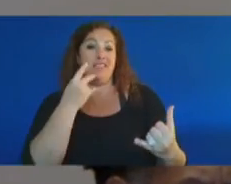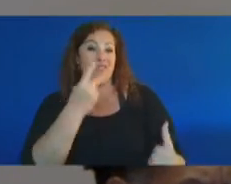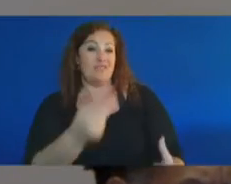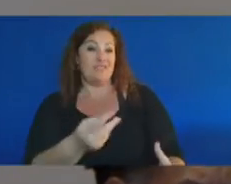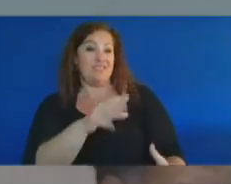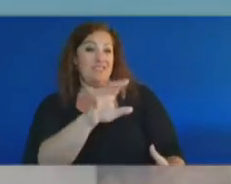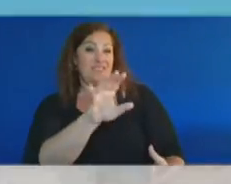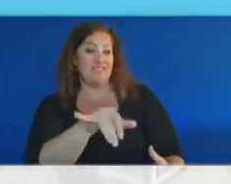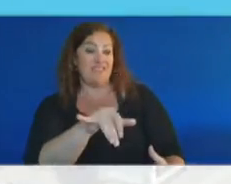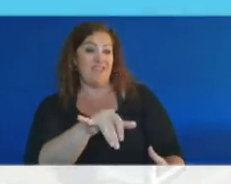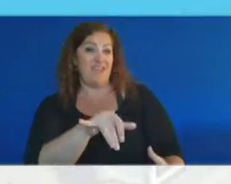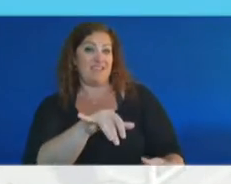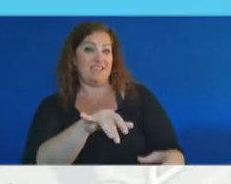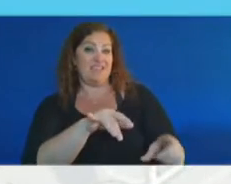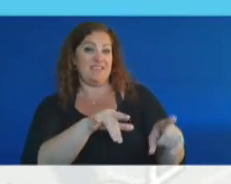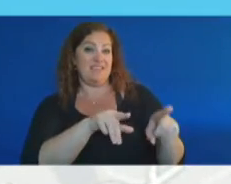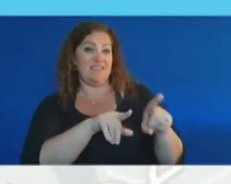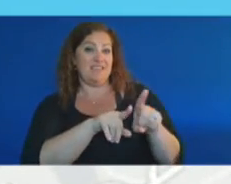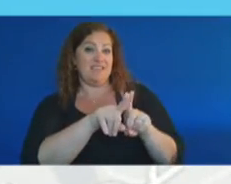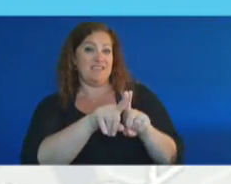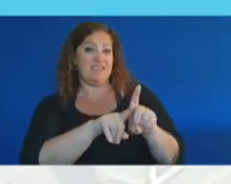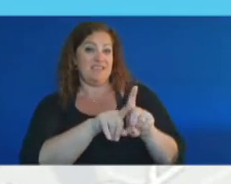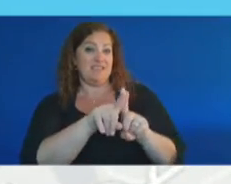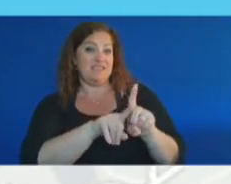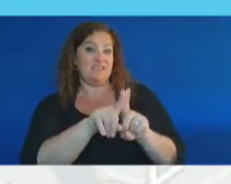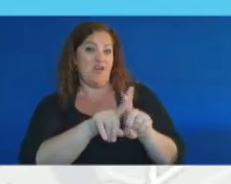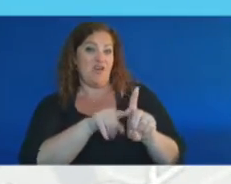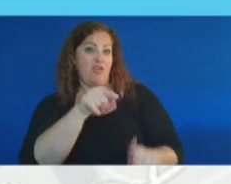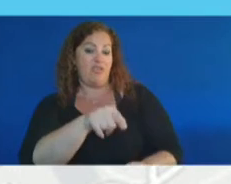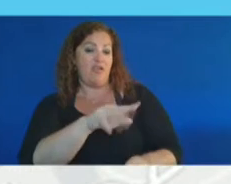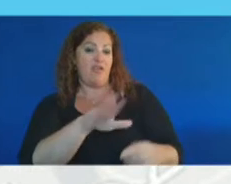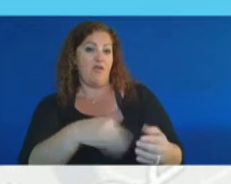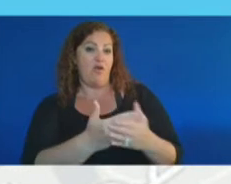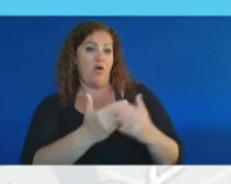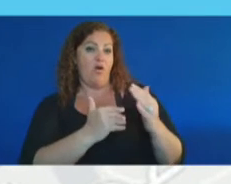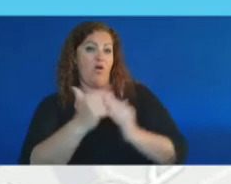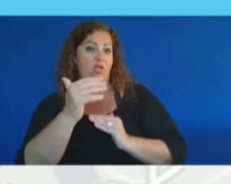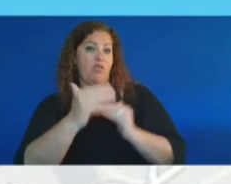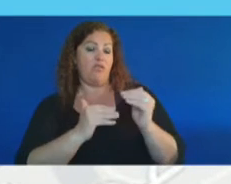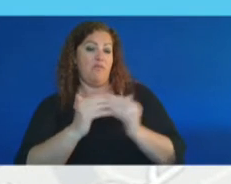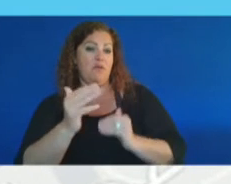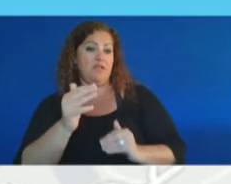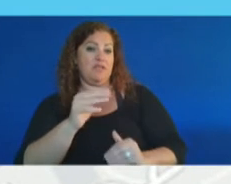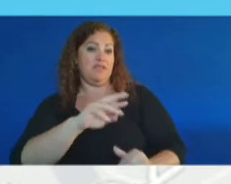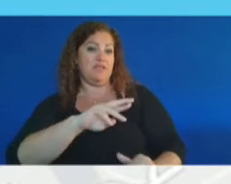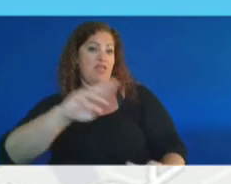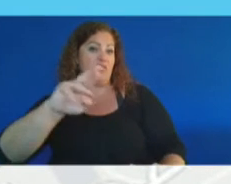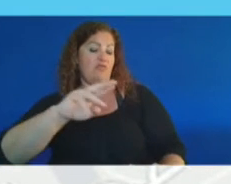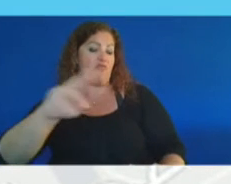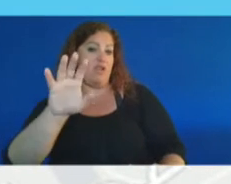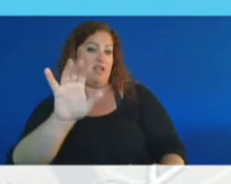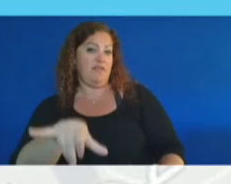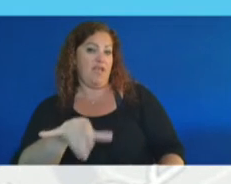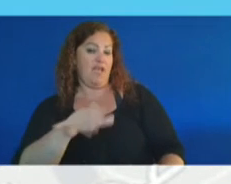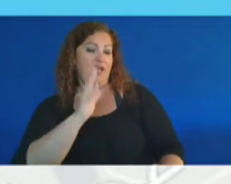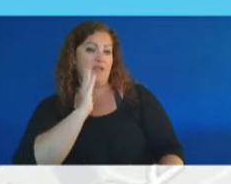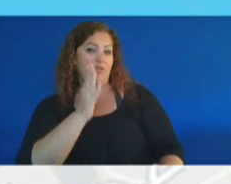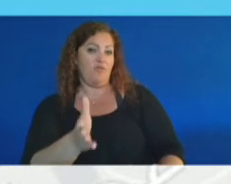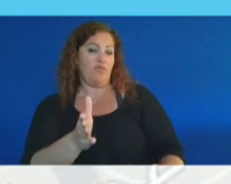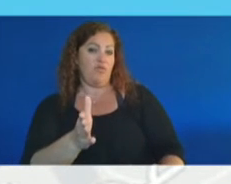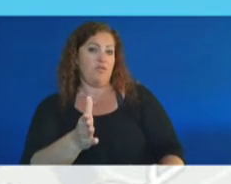is in all of the buildings that are effectively um to the right of that will be